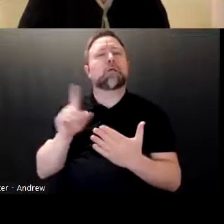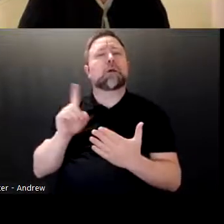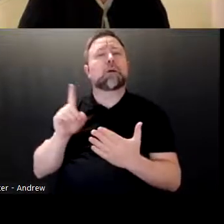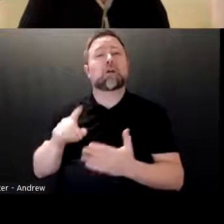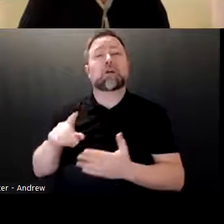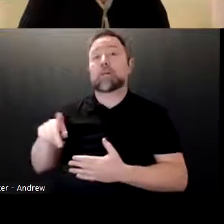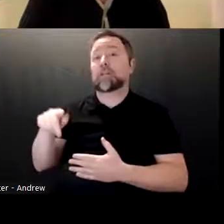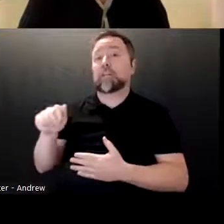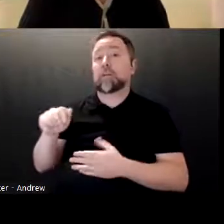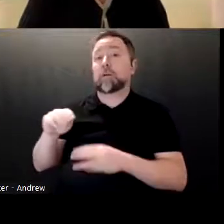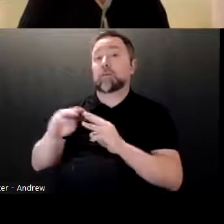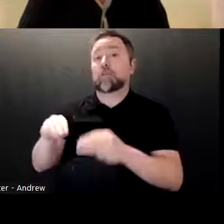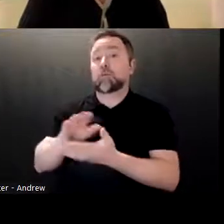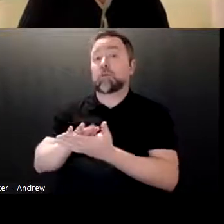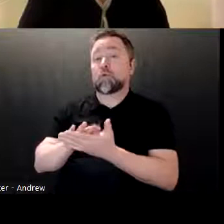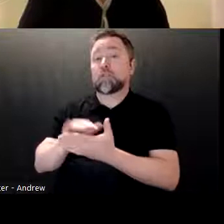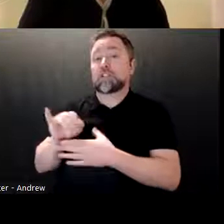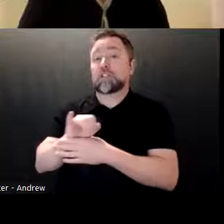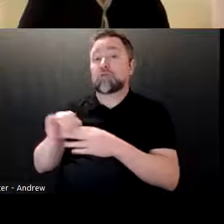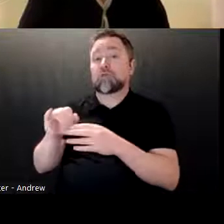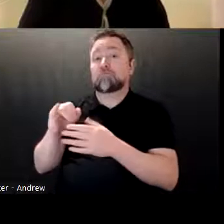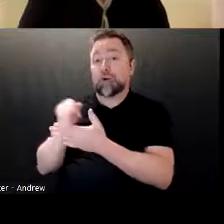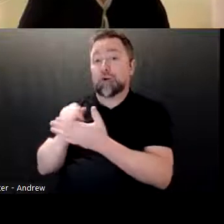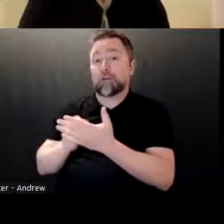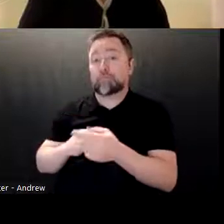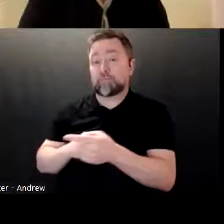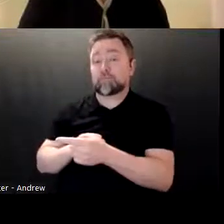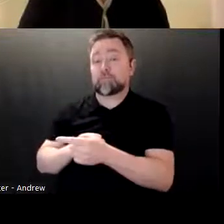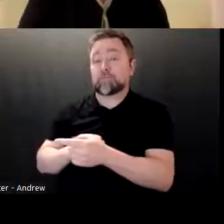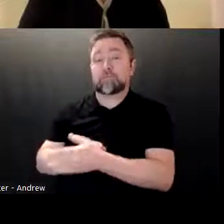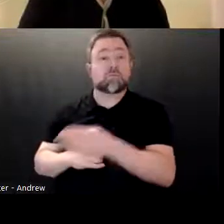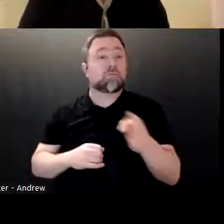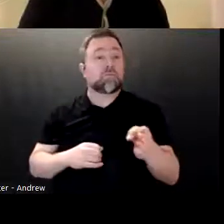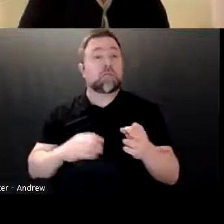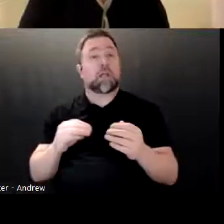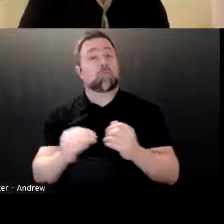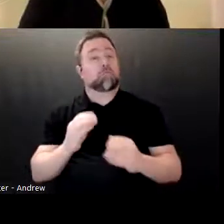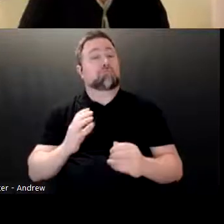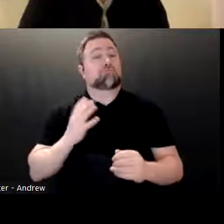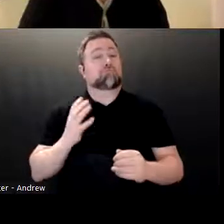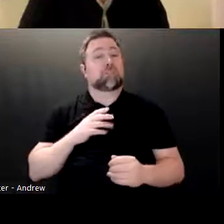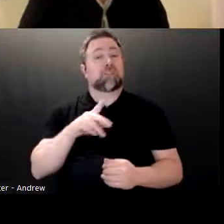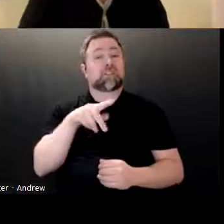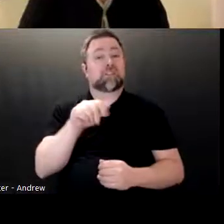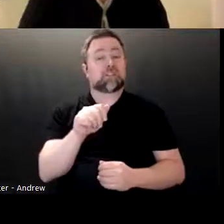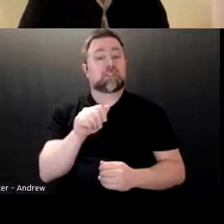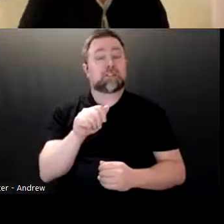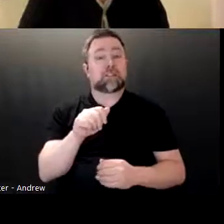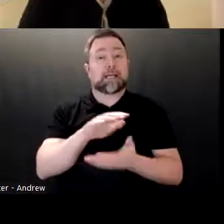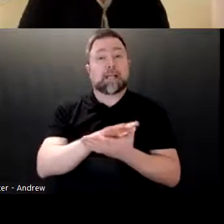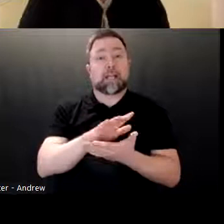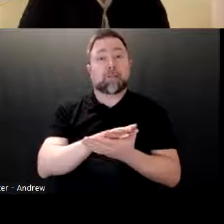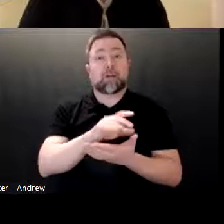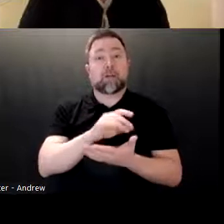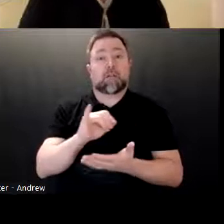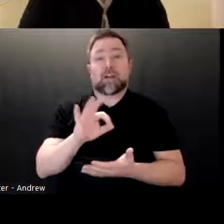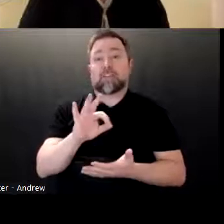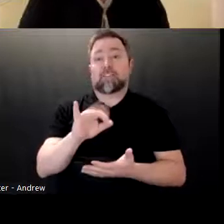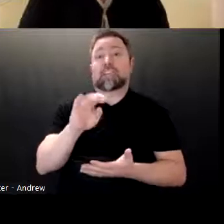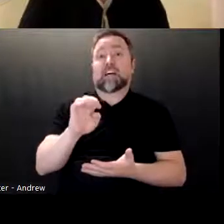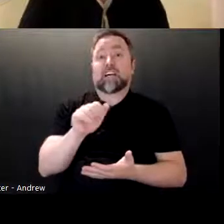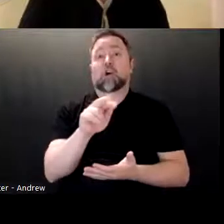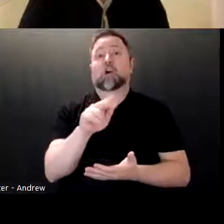philosophies of progressive education that privileged learning by doing and through experience over sitting at a desk and reading books. So Esherick